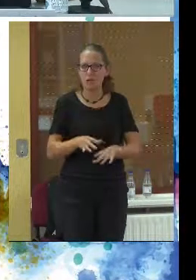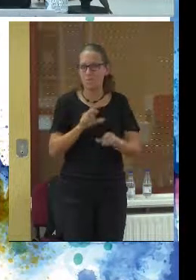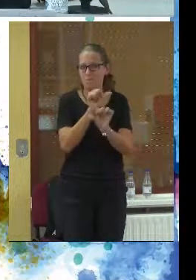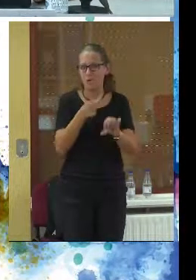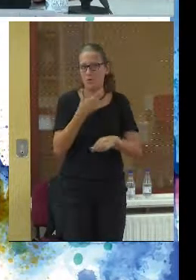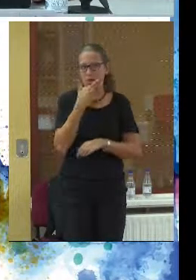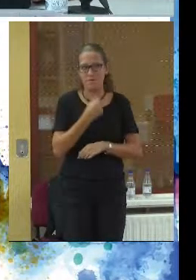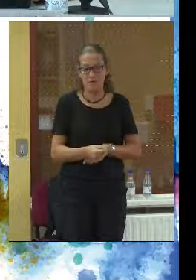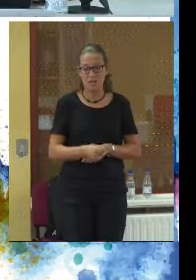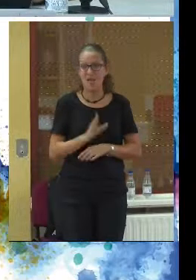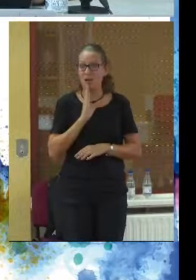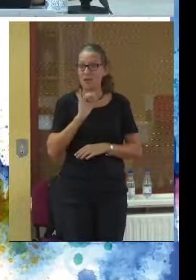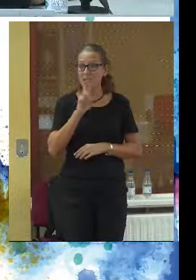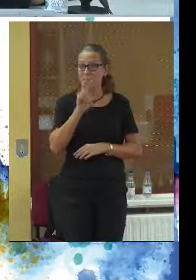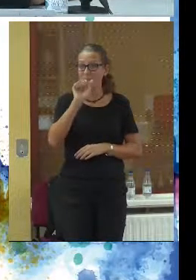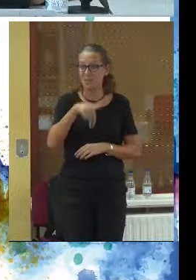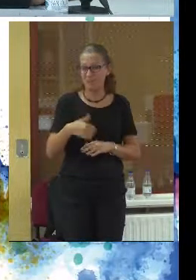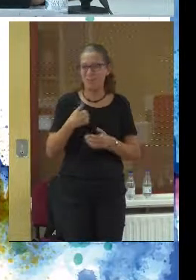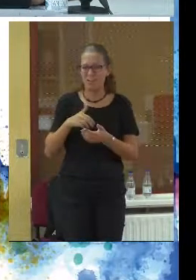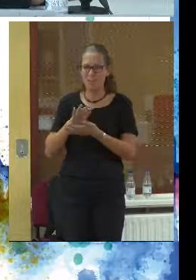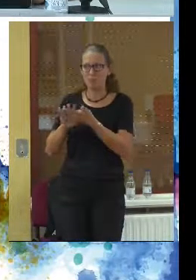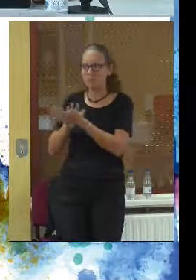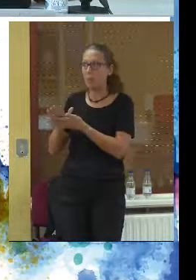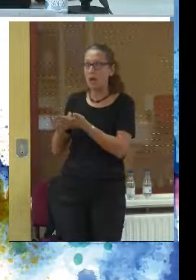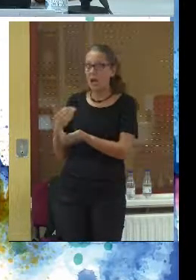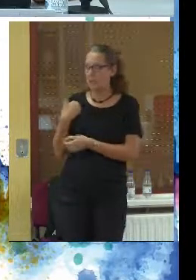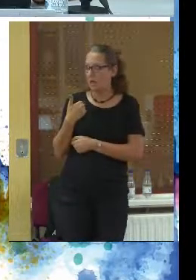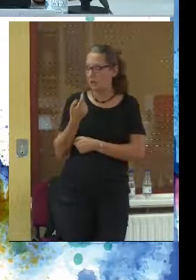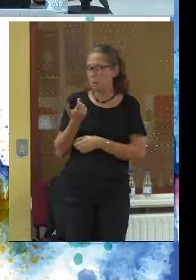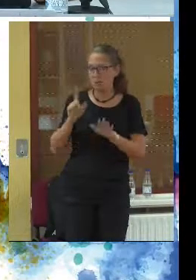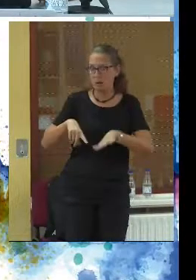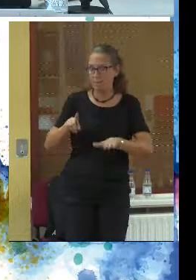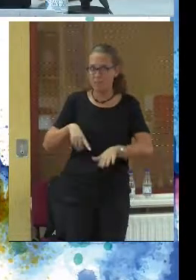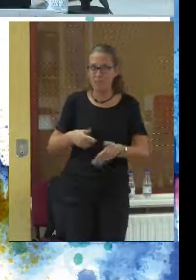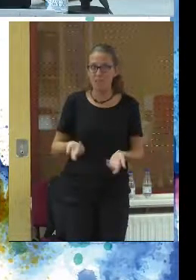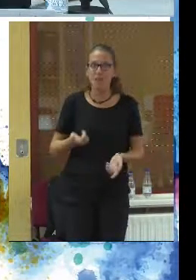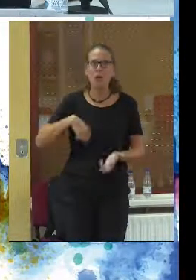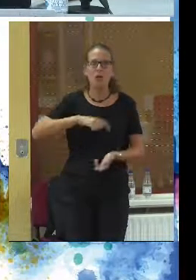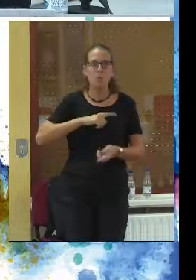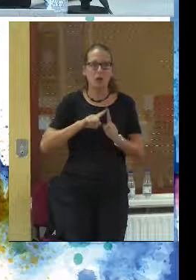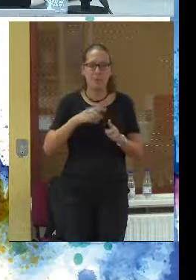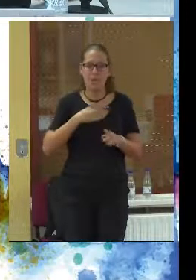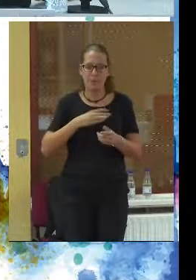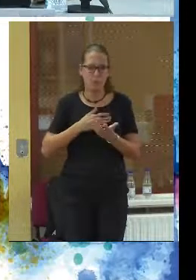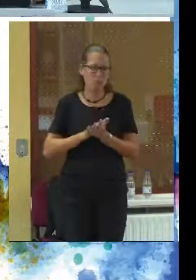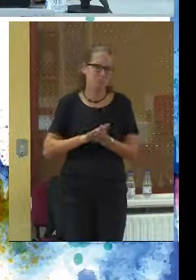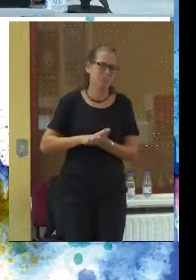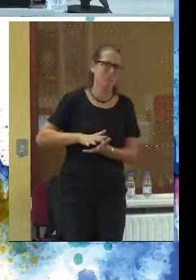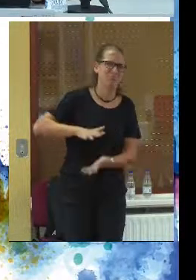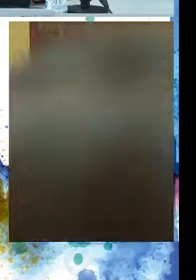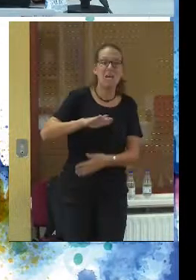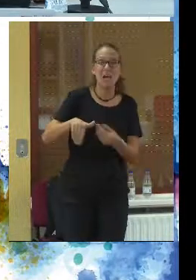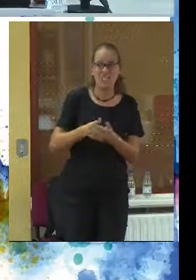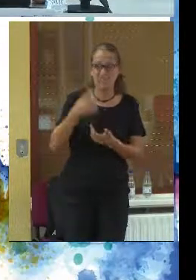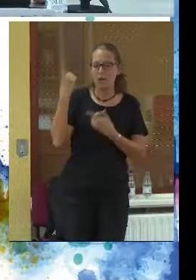easily. As we mentioned before, half a year ago, we had big parcels of paper that